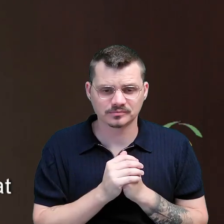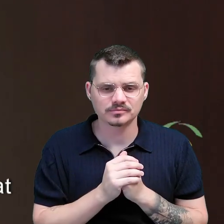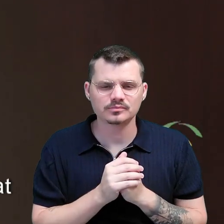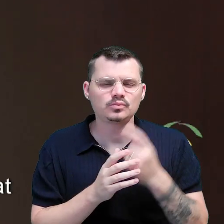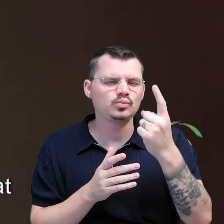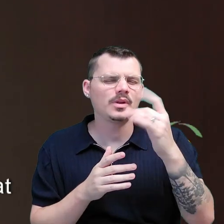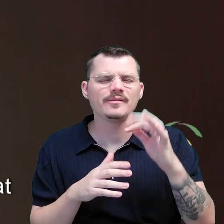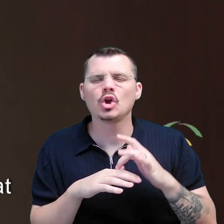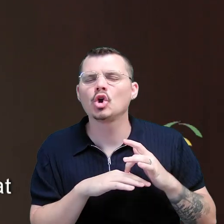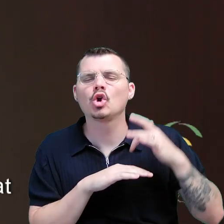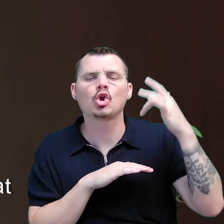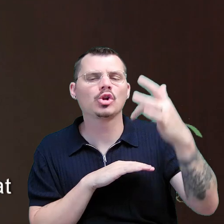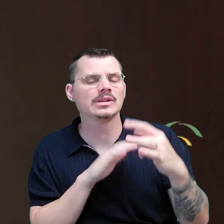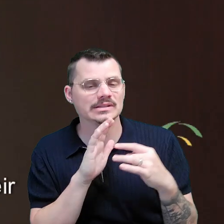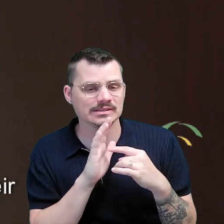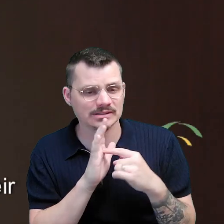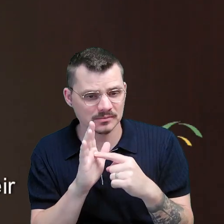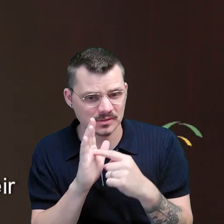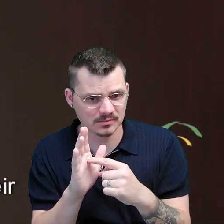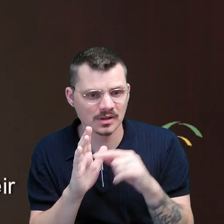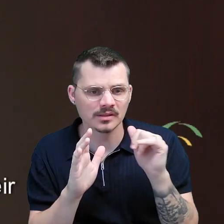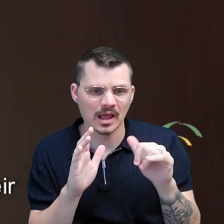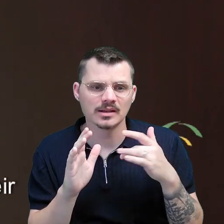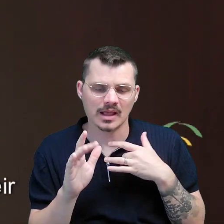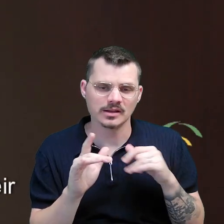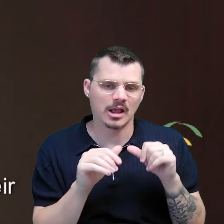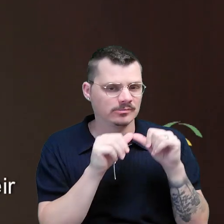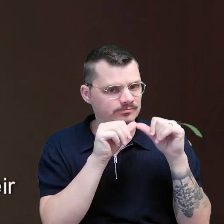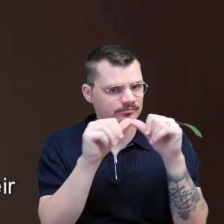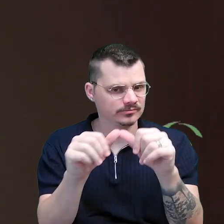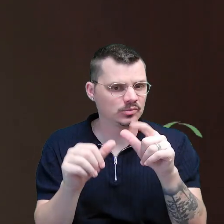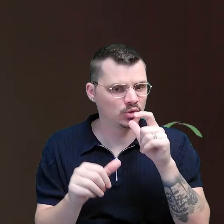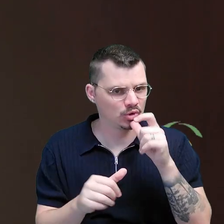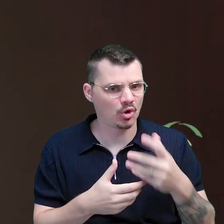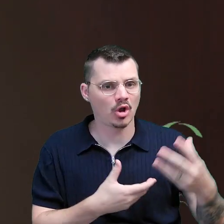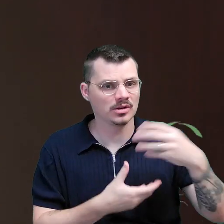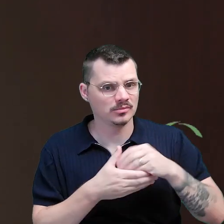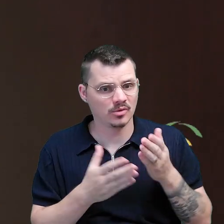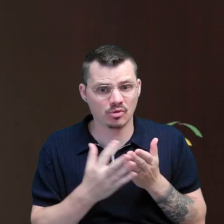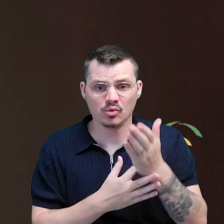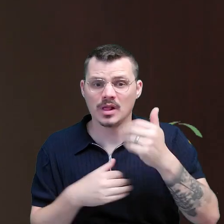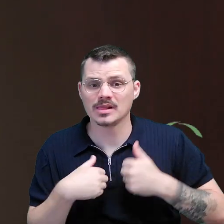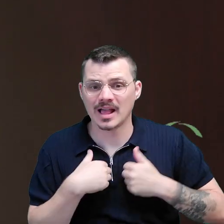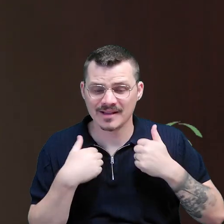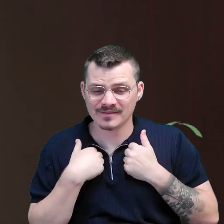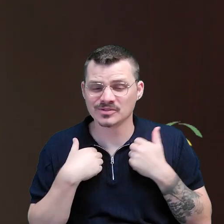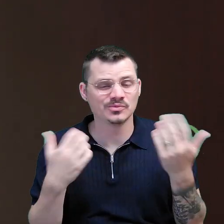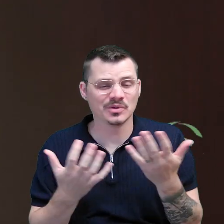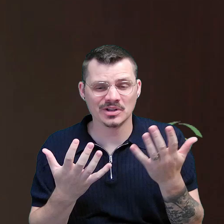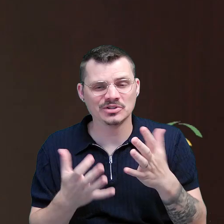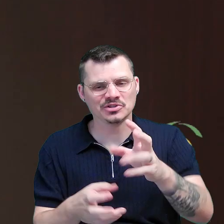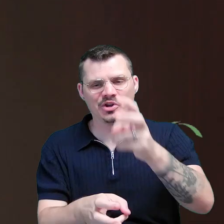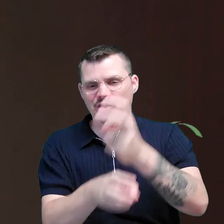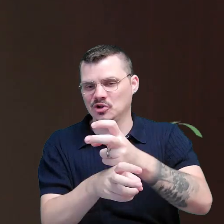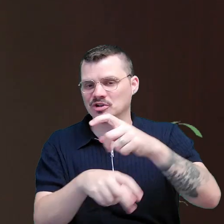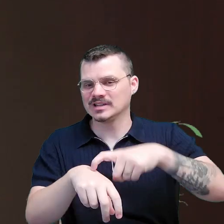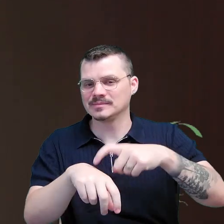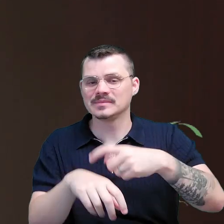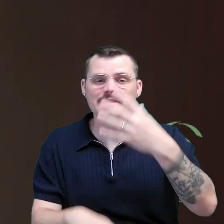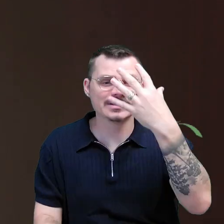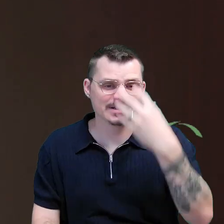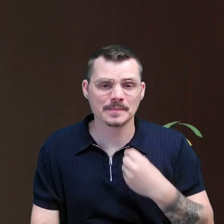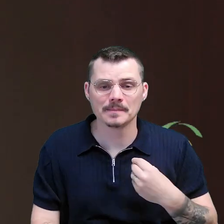the early symptoms, and one that persists for many people with autism their whole lives, is a really hard time getting to